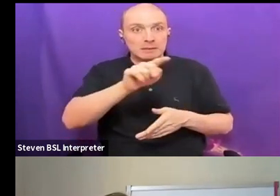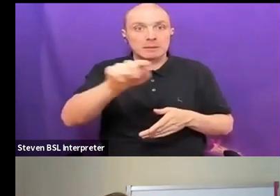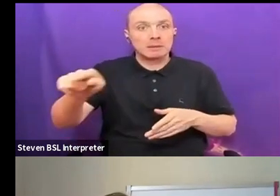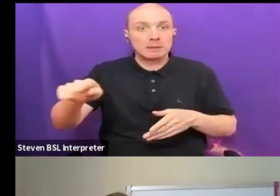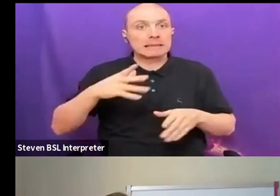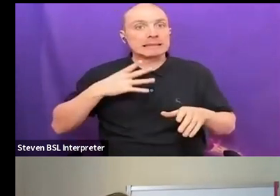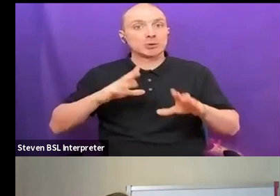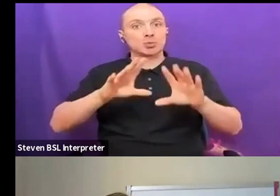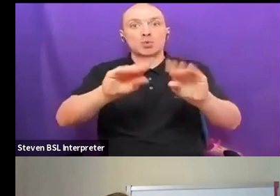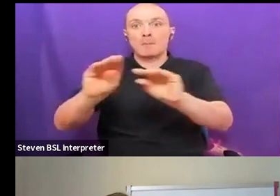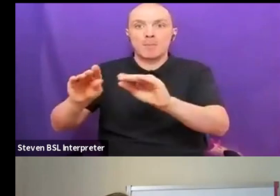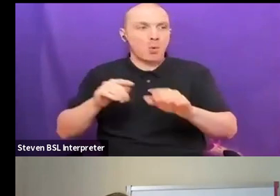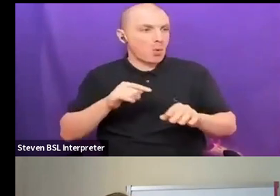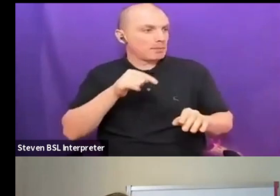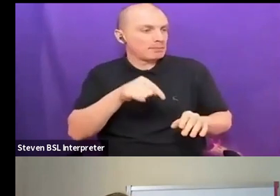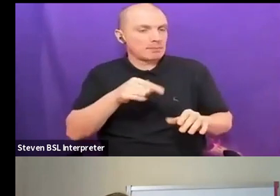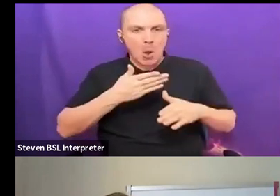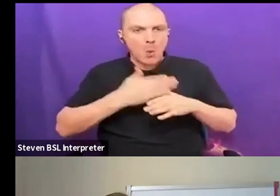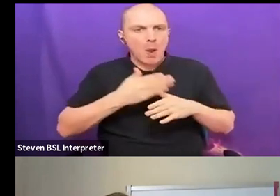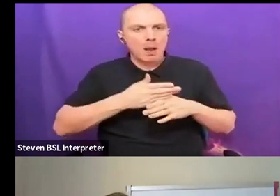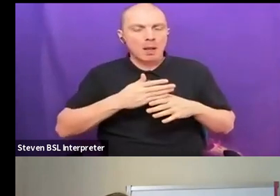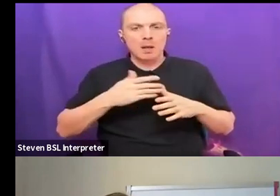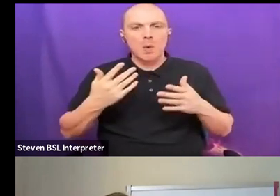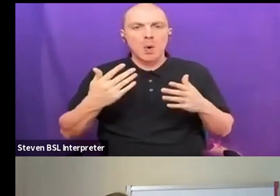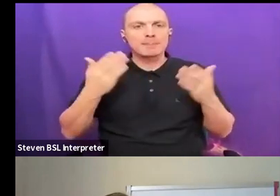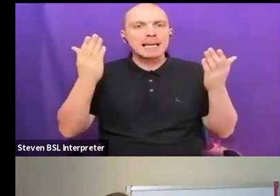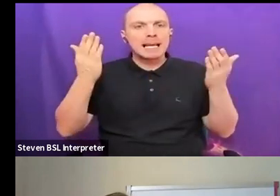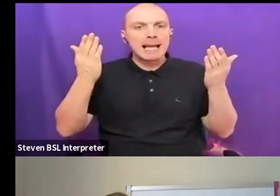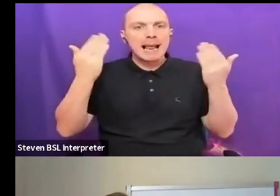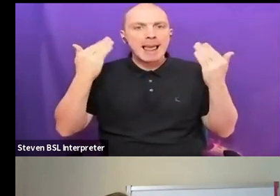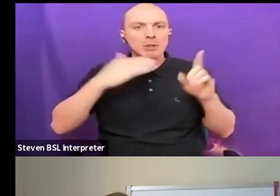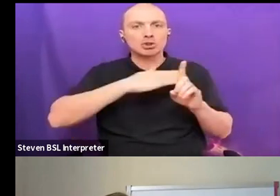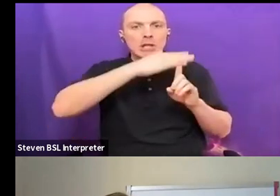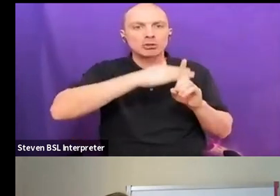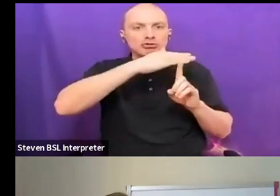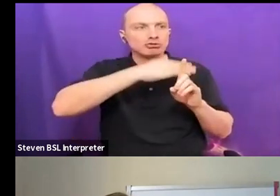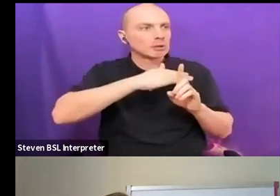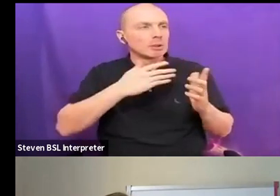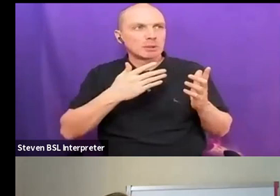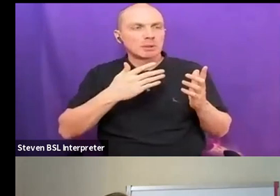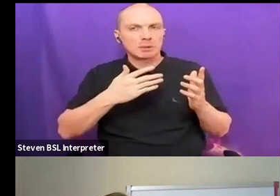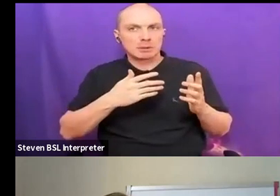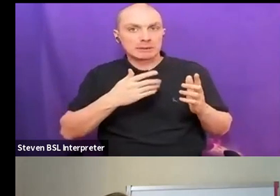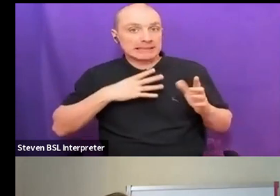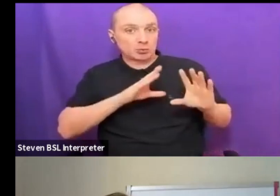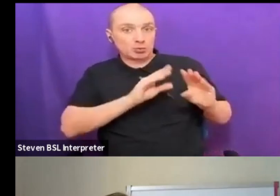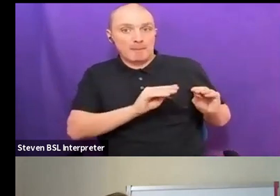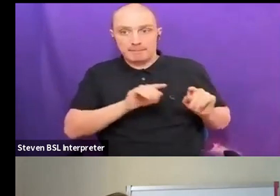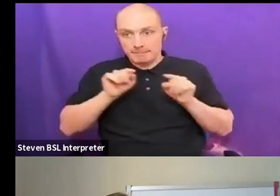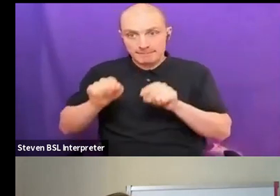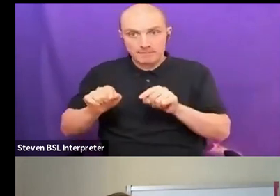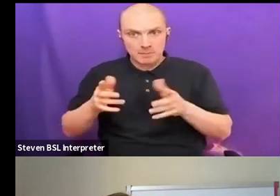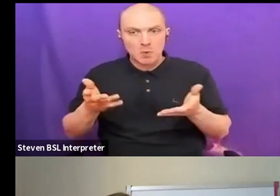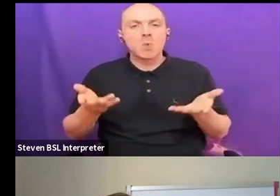climate challenge that we have, and things like that as well. It'd be interesting to see if the review group actually does